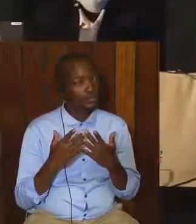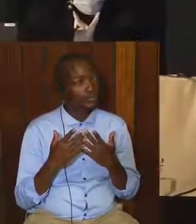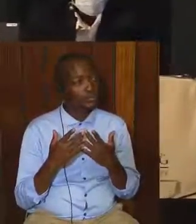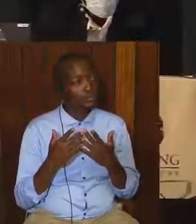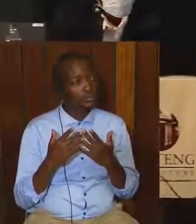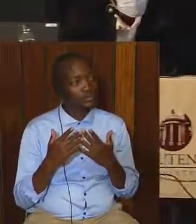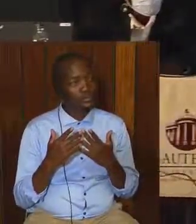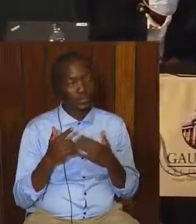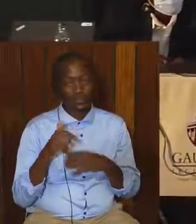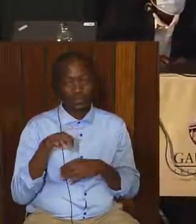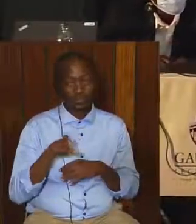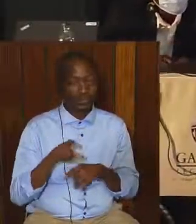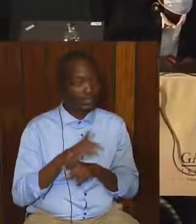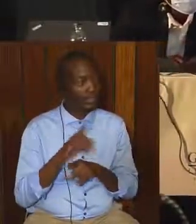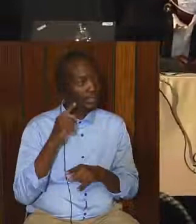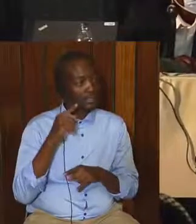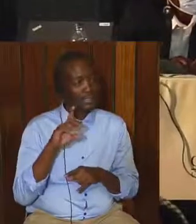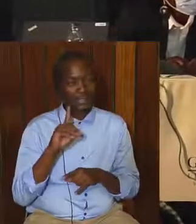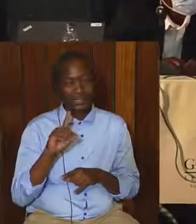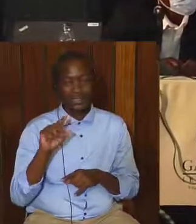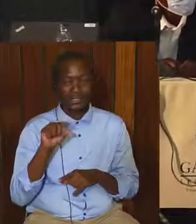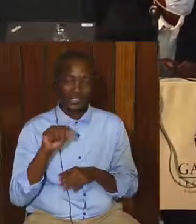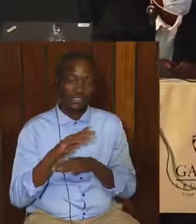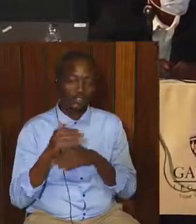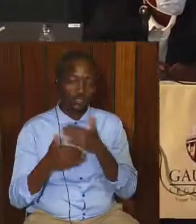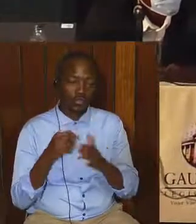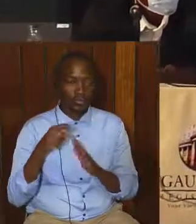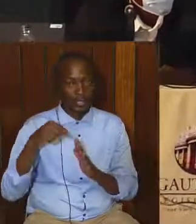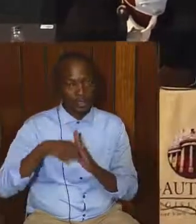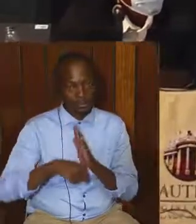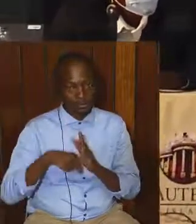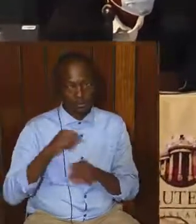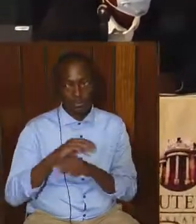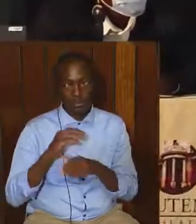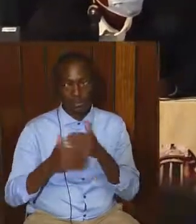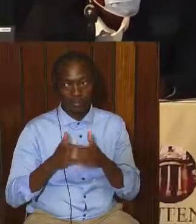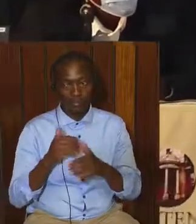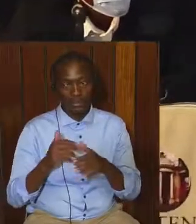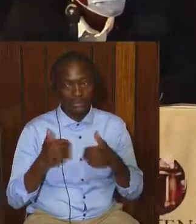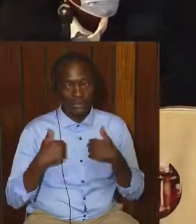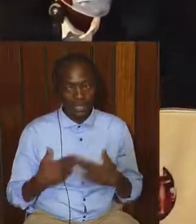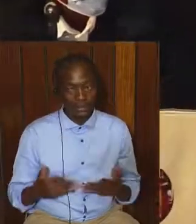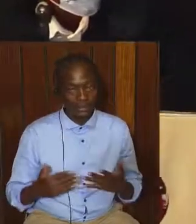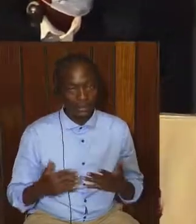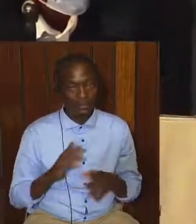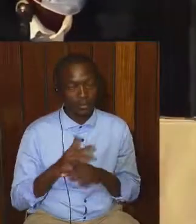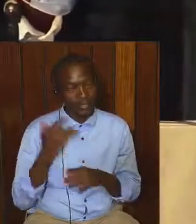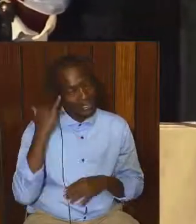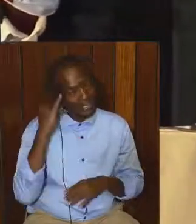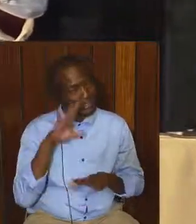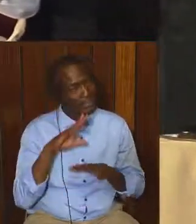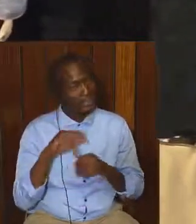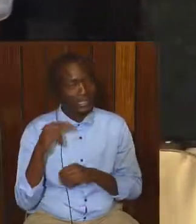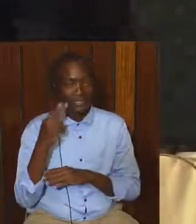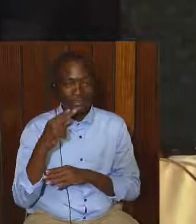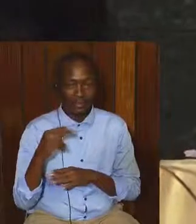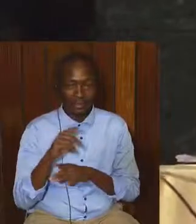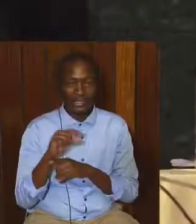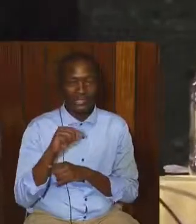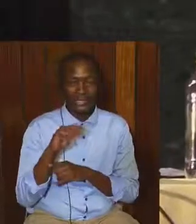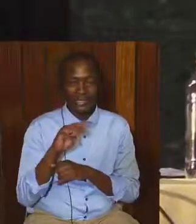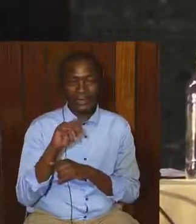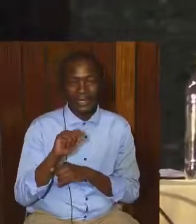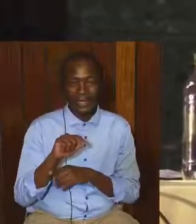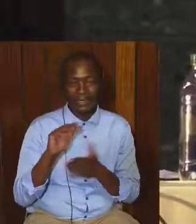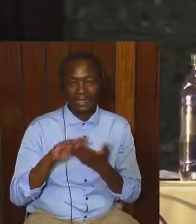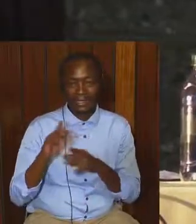detail when the process started, and when we started with the initial designs, and at what stage did the GMA and the team